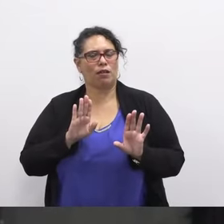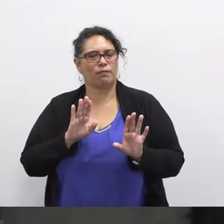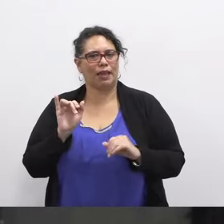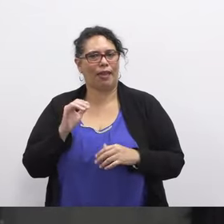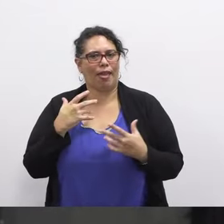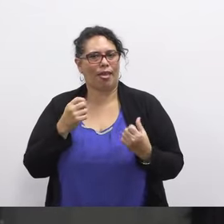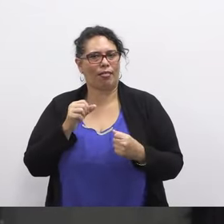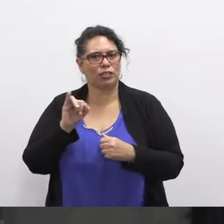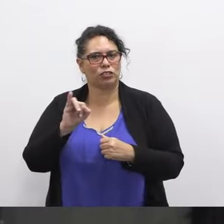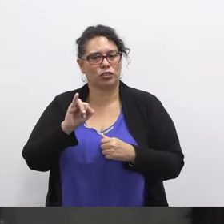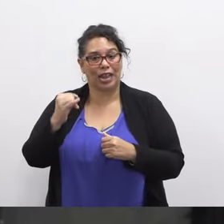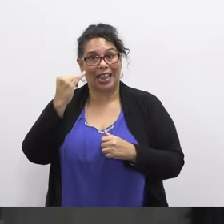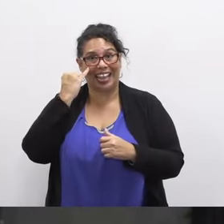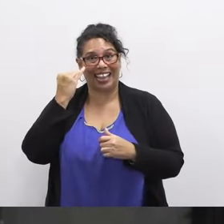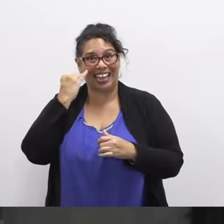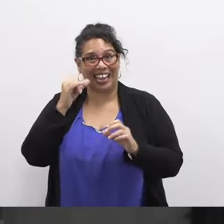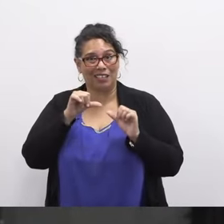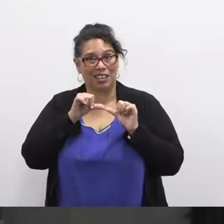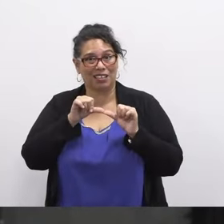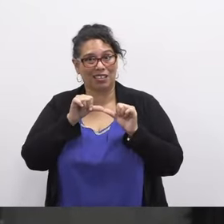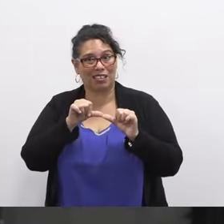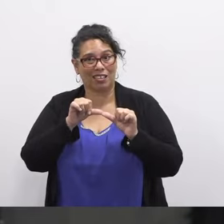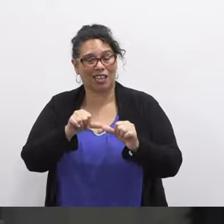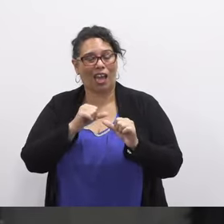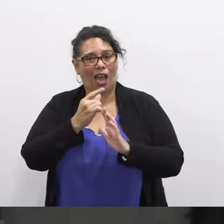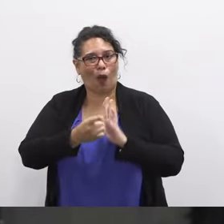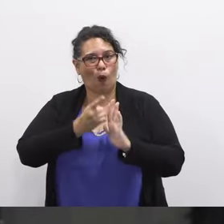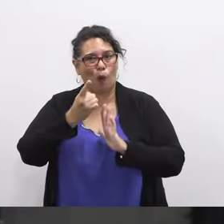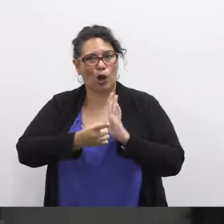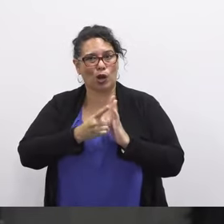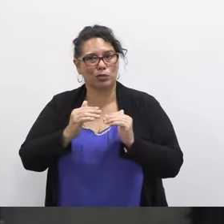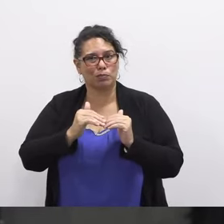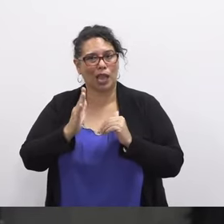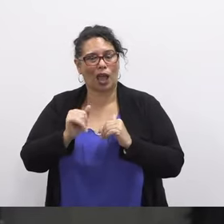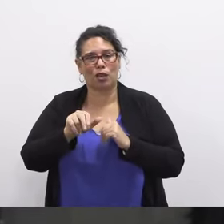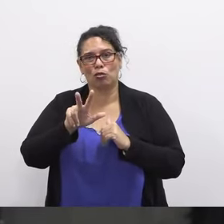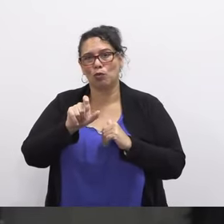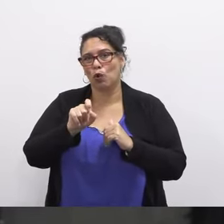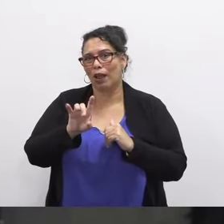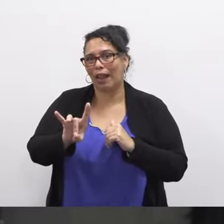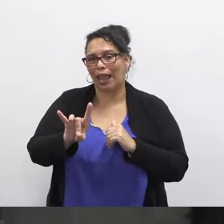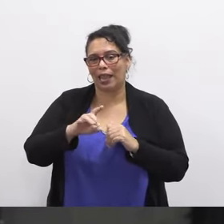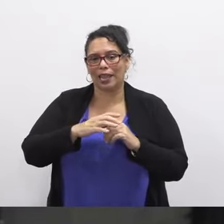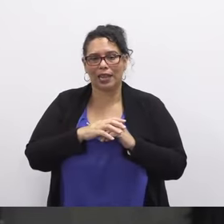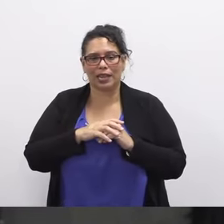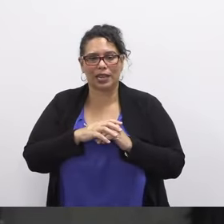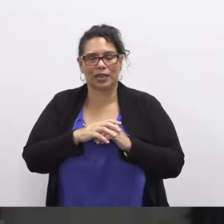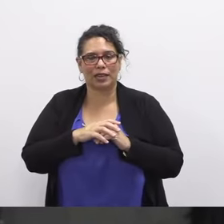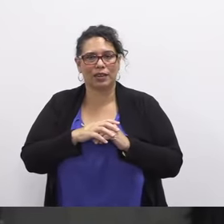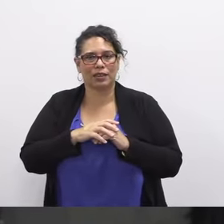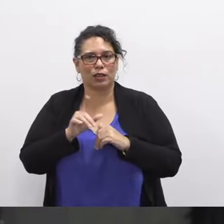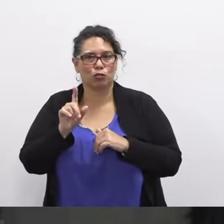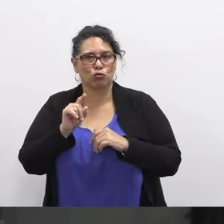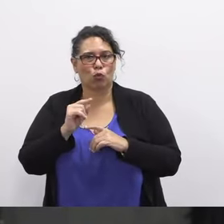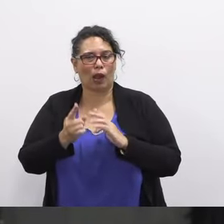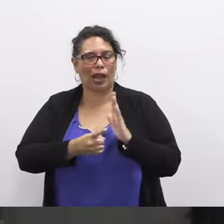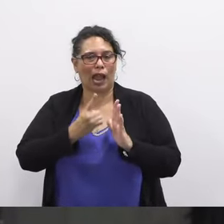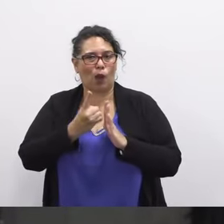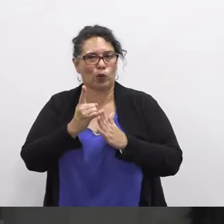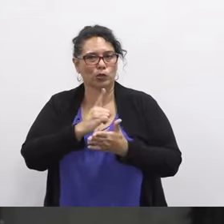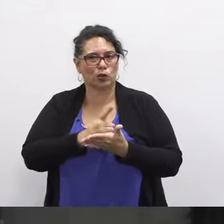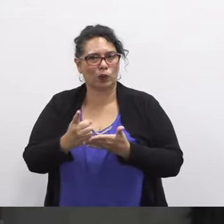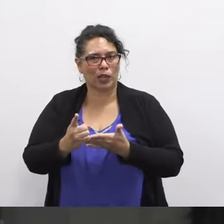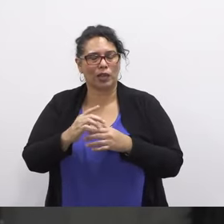maintain additional and consistent employment hours beyond the 3.8 hours a day and the 20 hours a week.